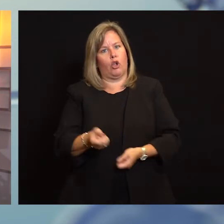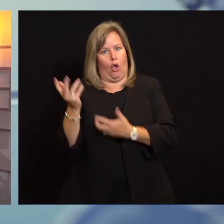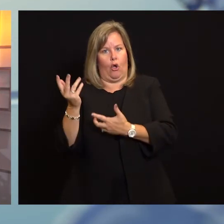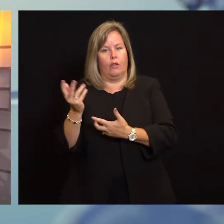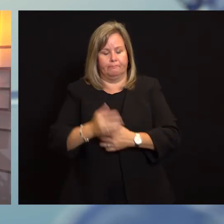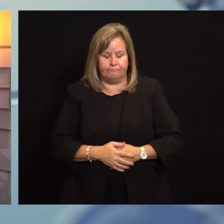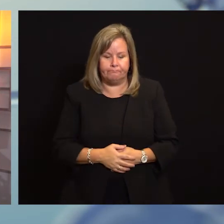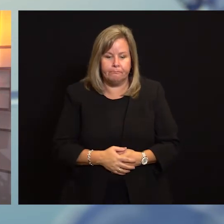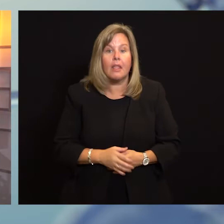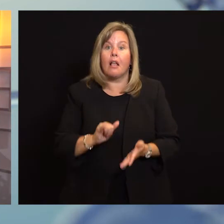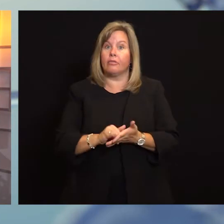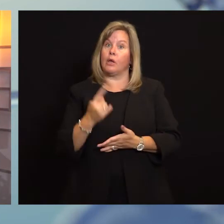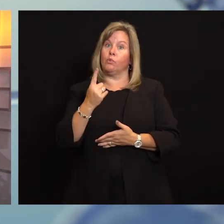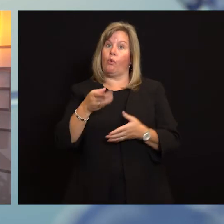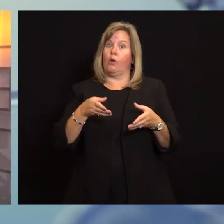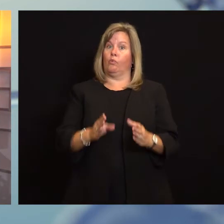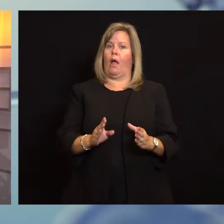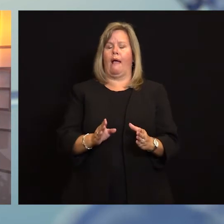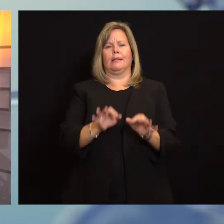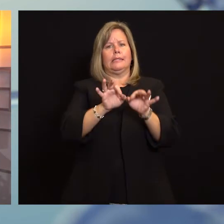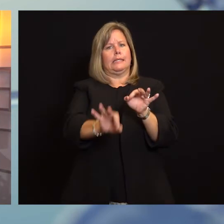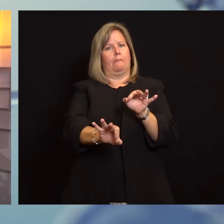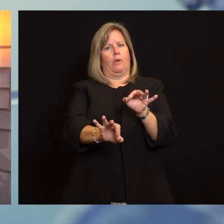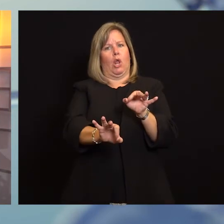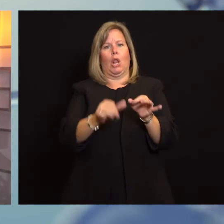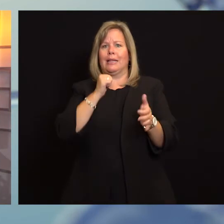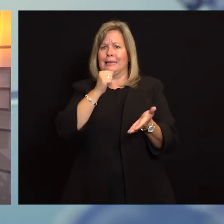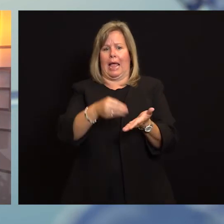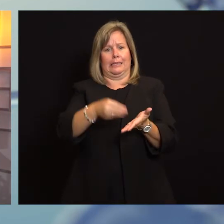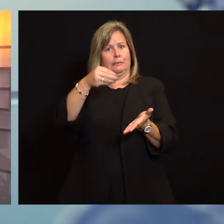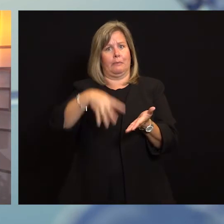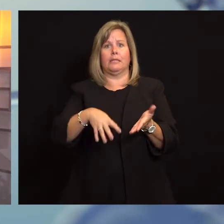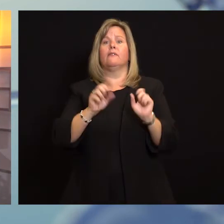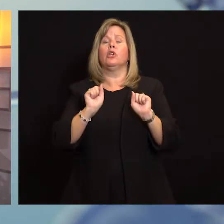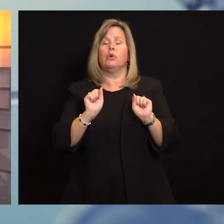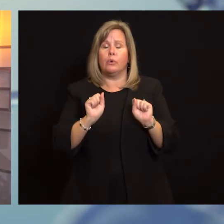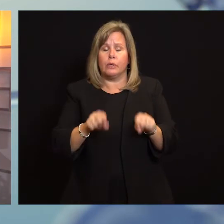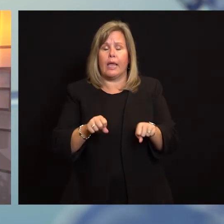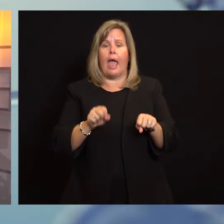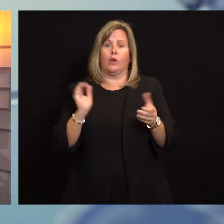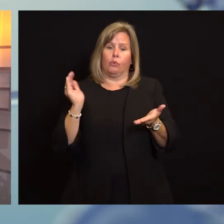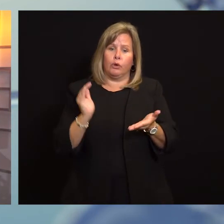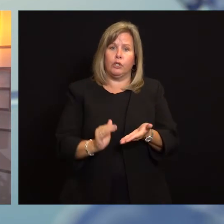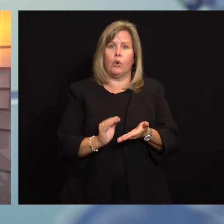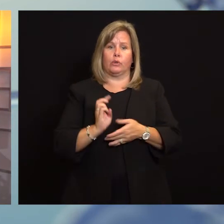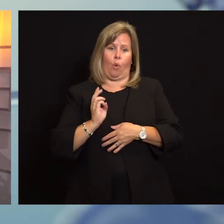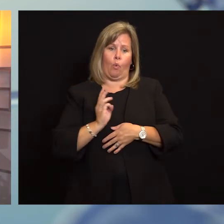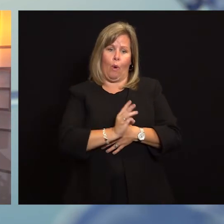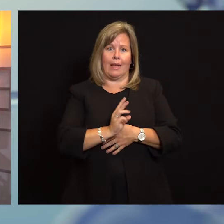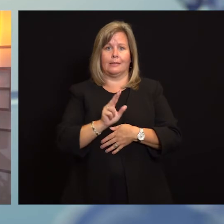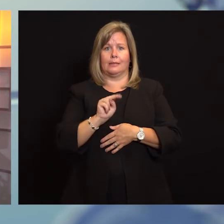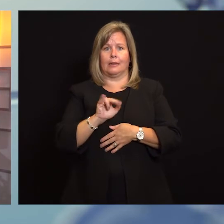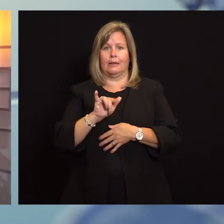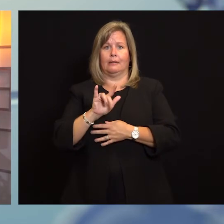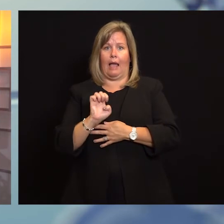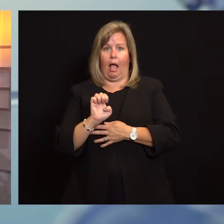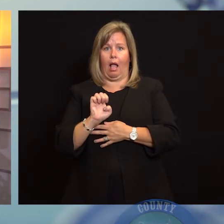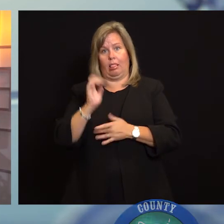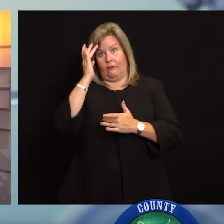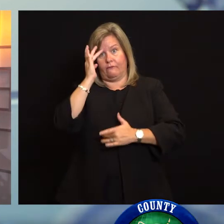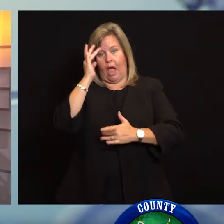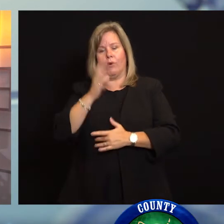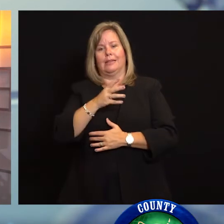one really simple, inexpensive way that we can reduce the risk of West Nile virus and EEE around our